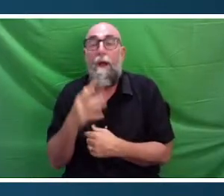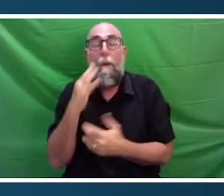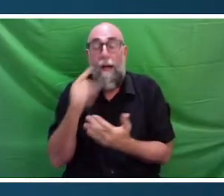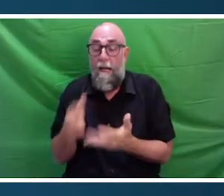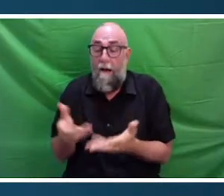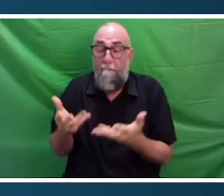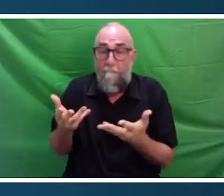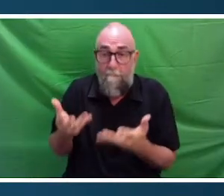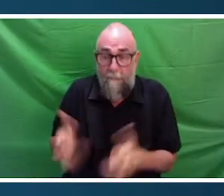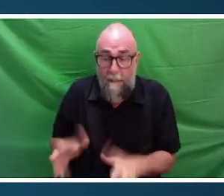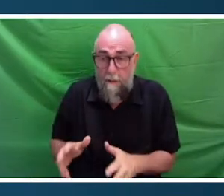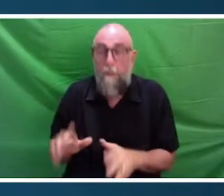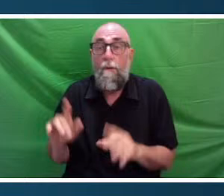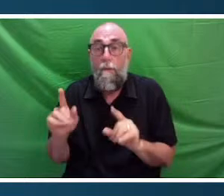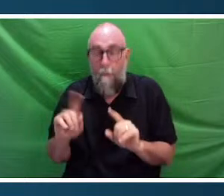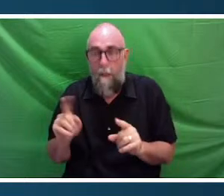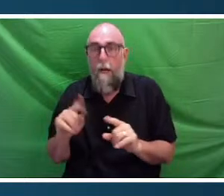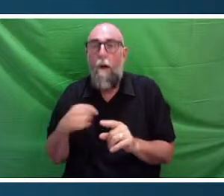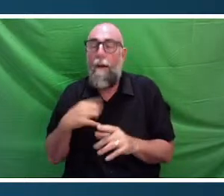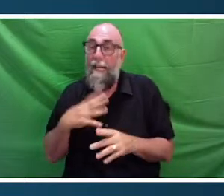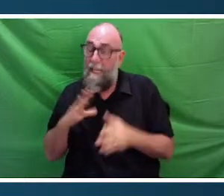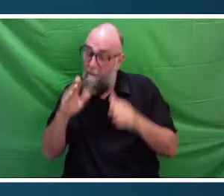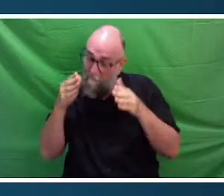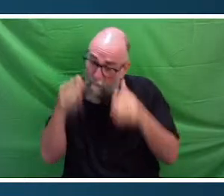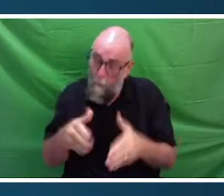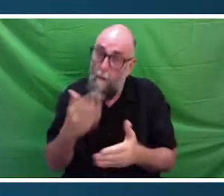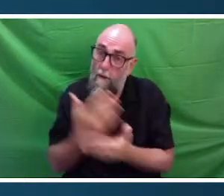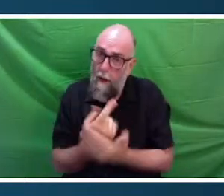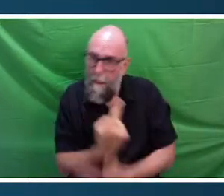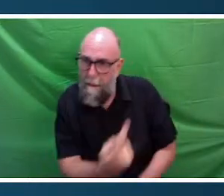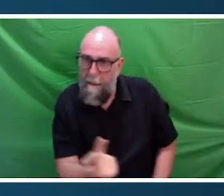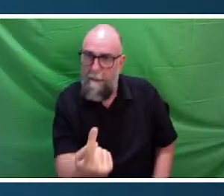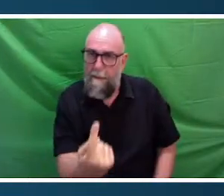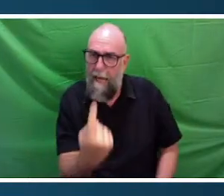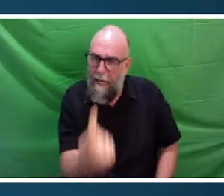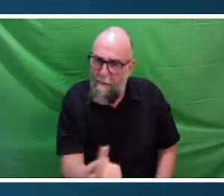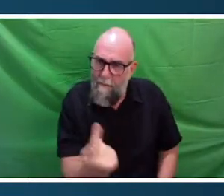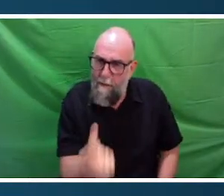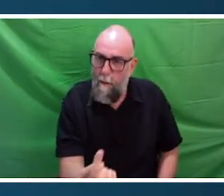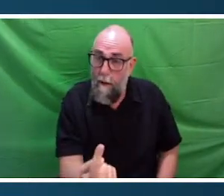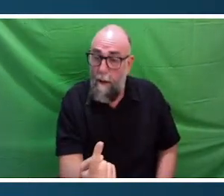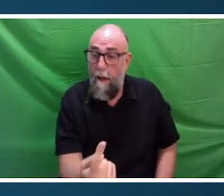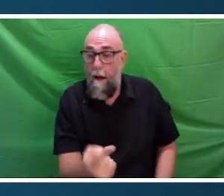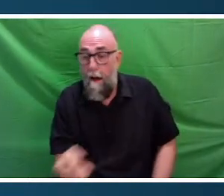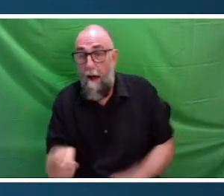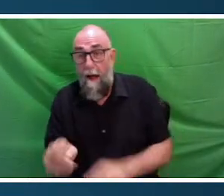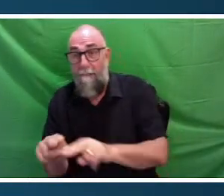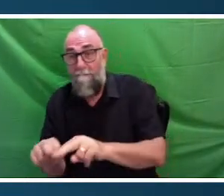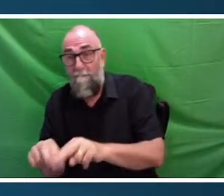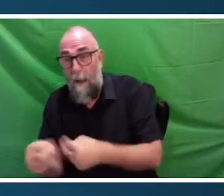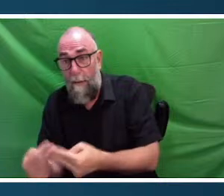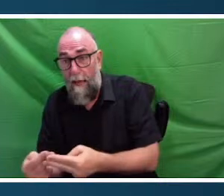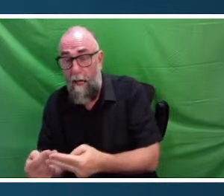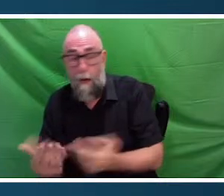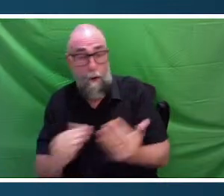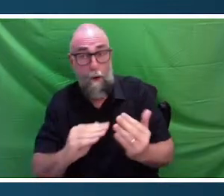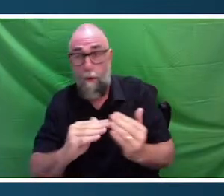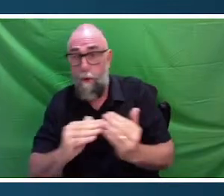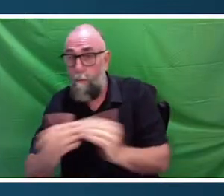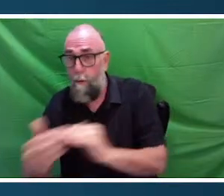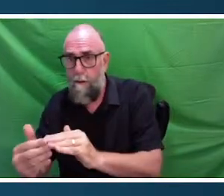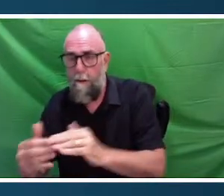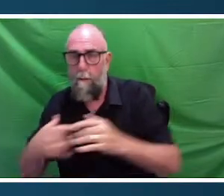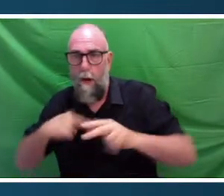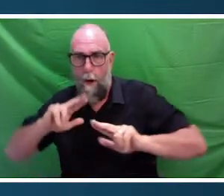remember to focus on the individuals, the families, and the communities you aim to serve. And if